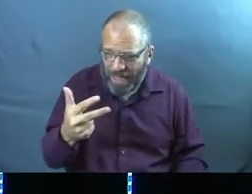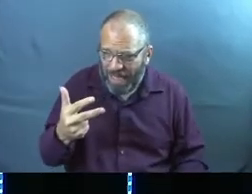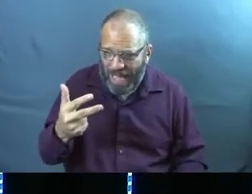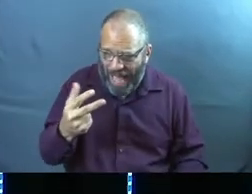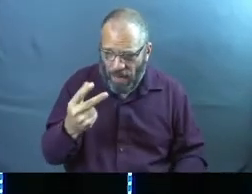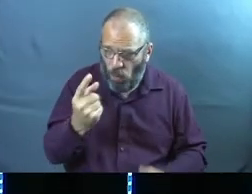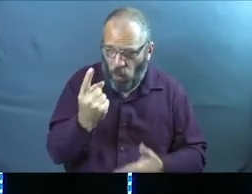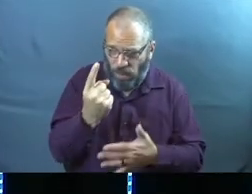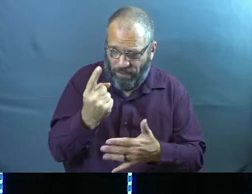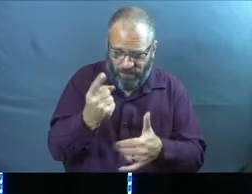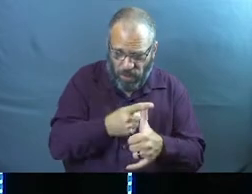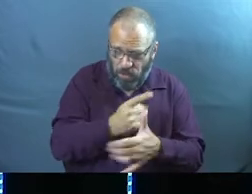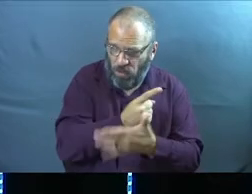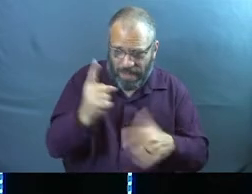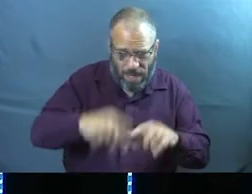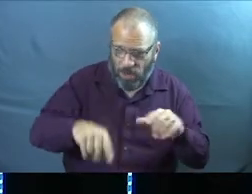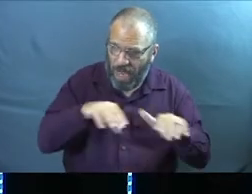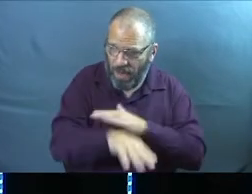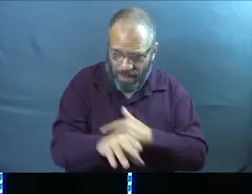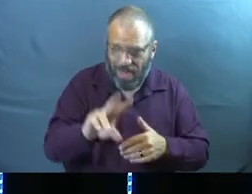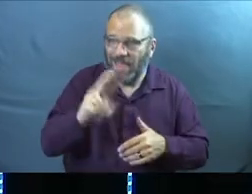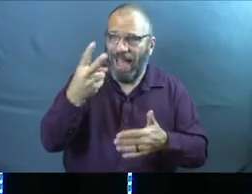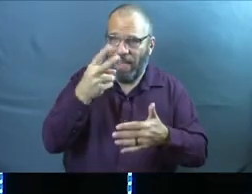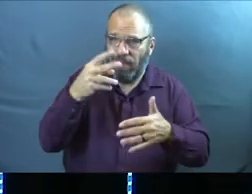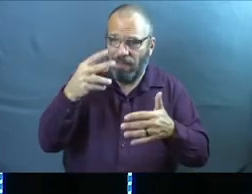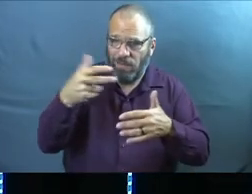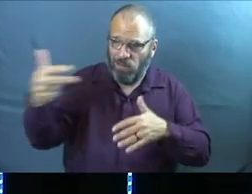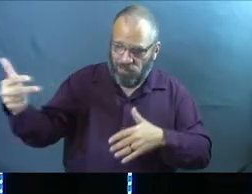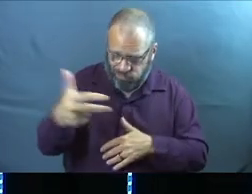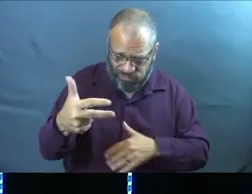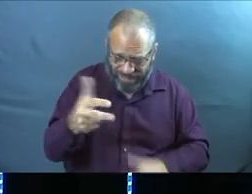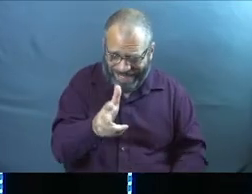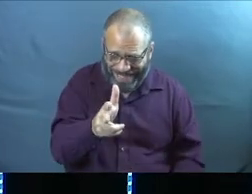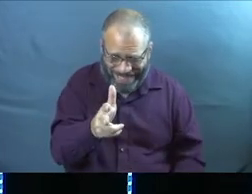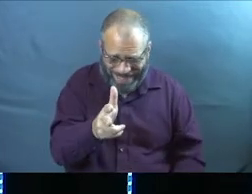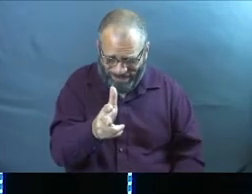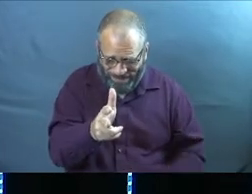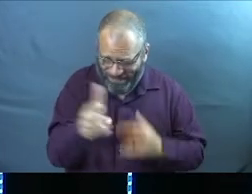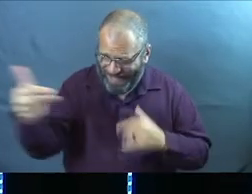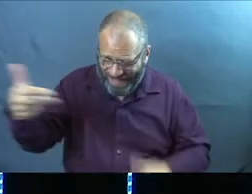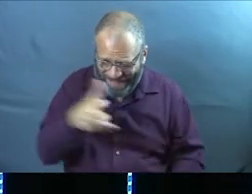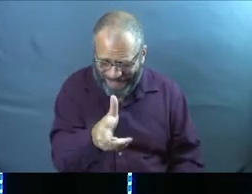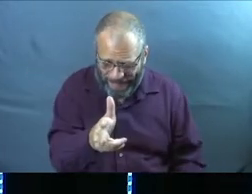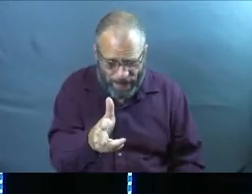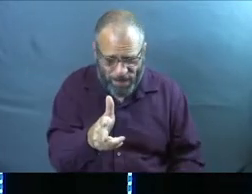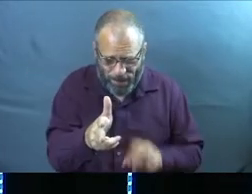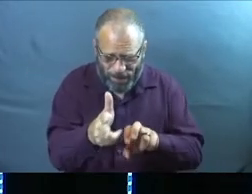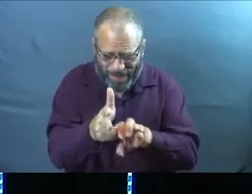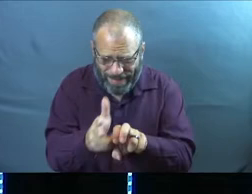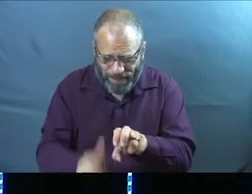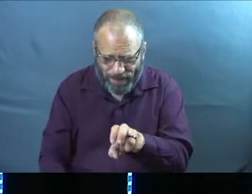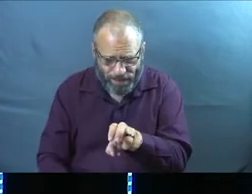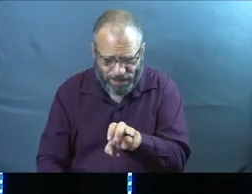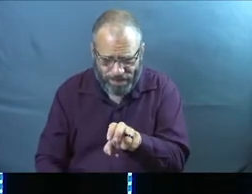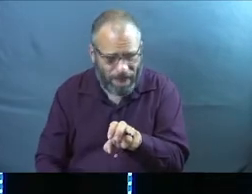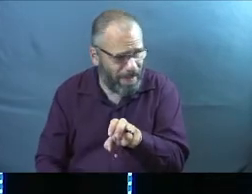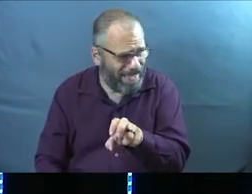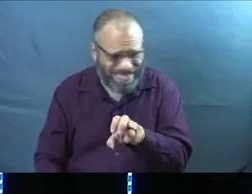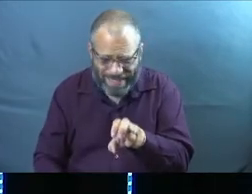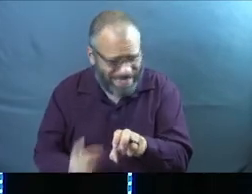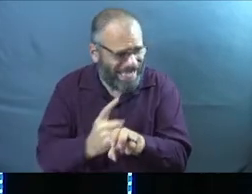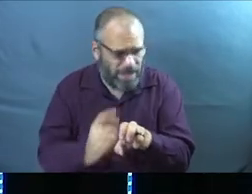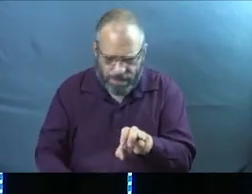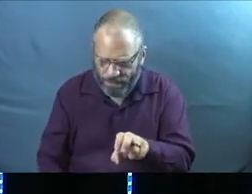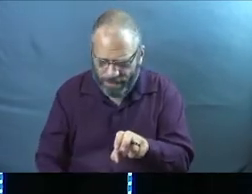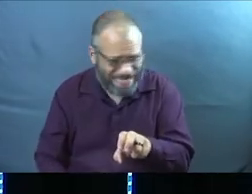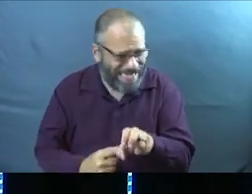three, I couldn't walk in. I'd pull up into the spot and I would just sit there. And she's like, because